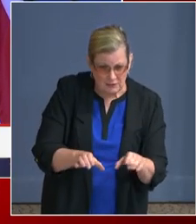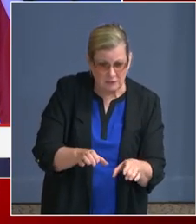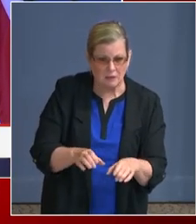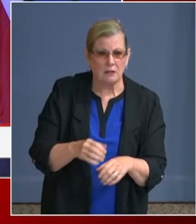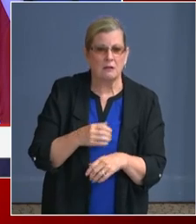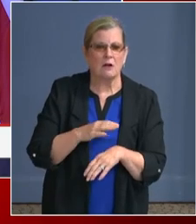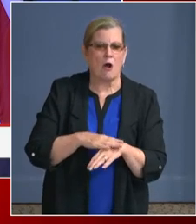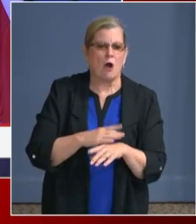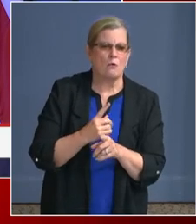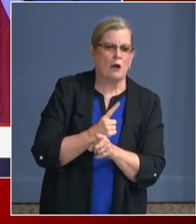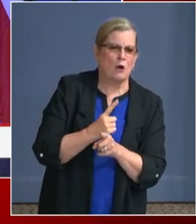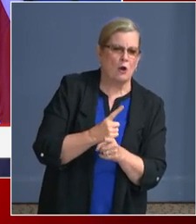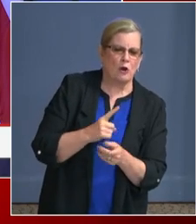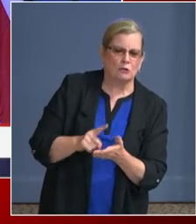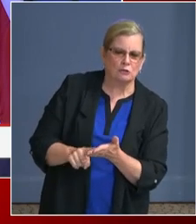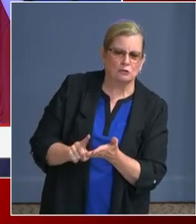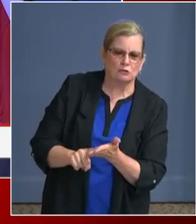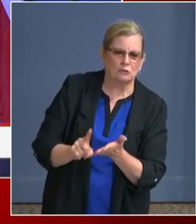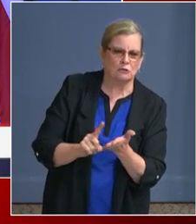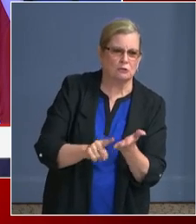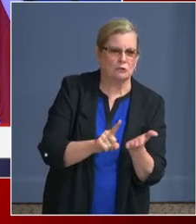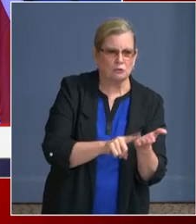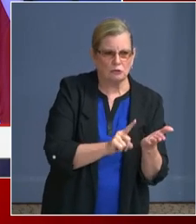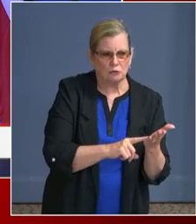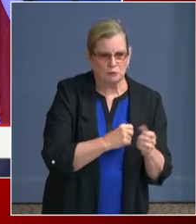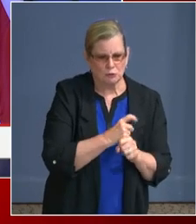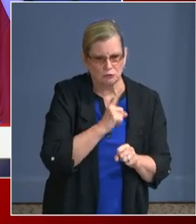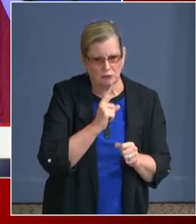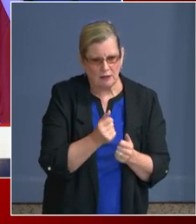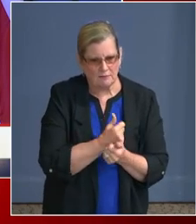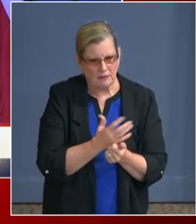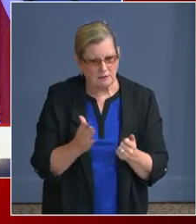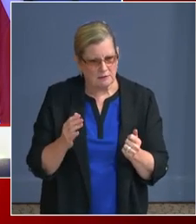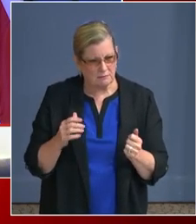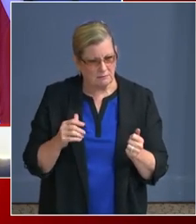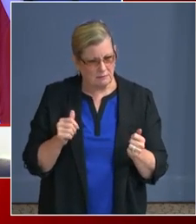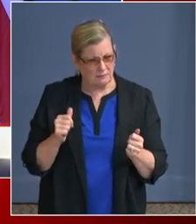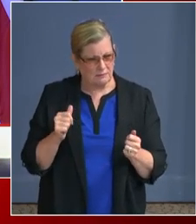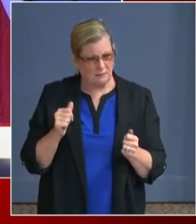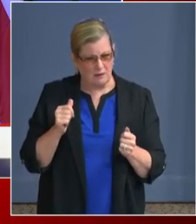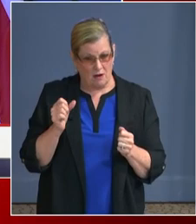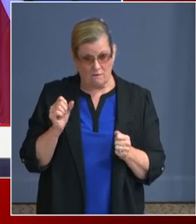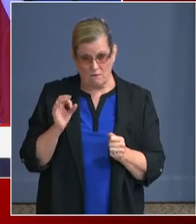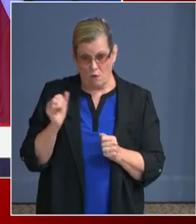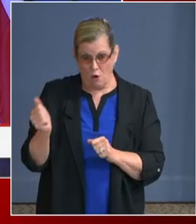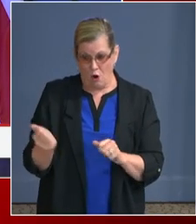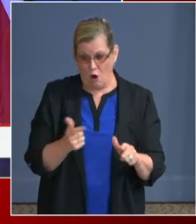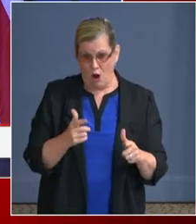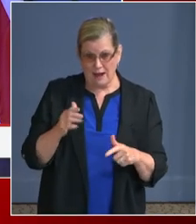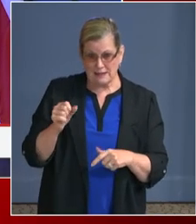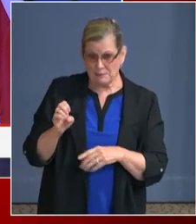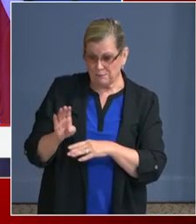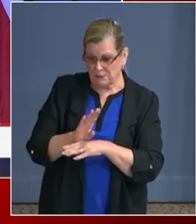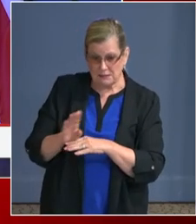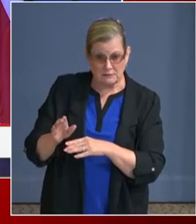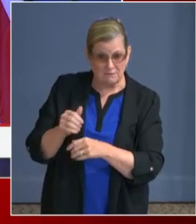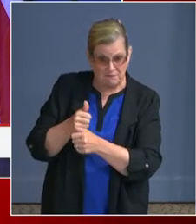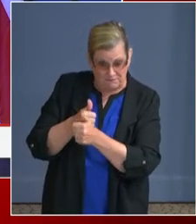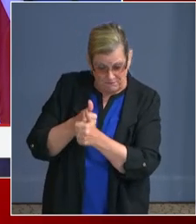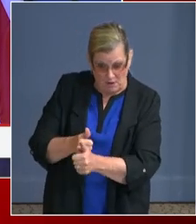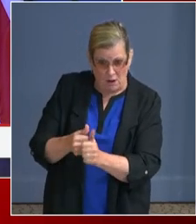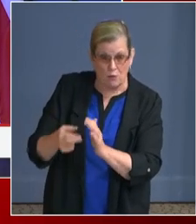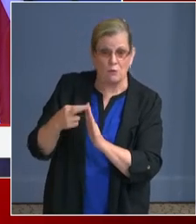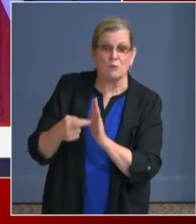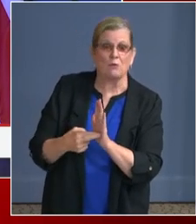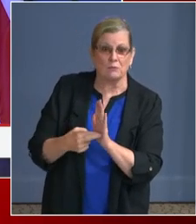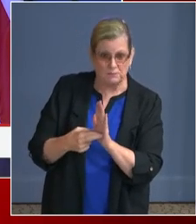basis. In nearly all the cases, when businesses are not in compliance, it's